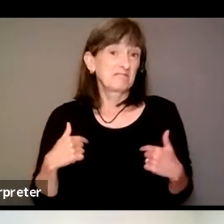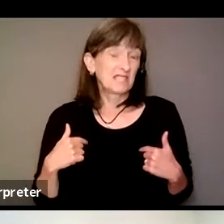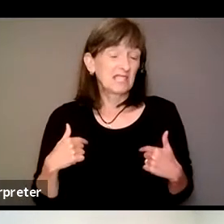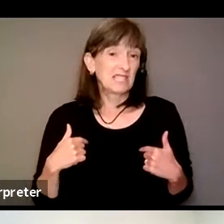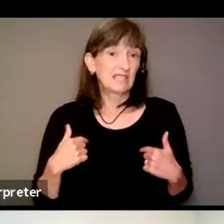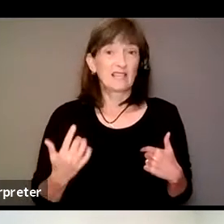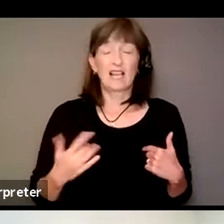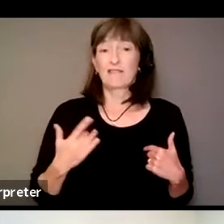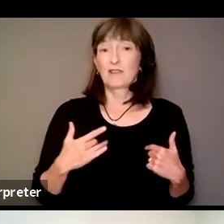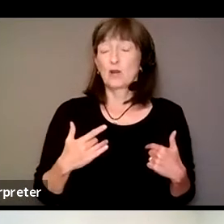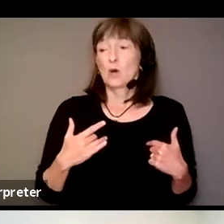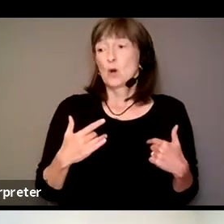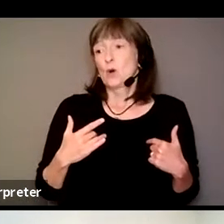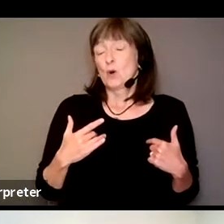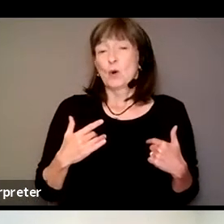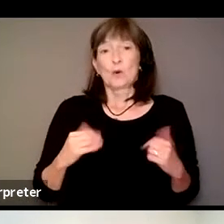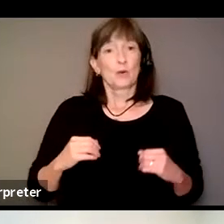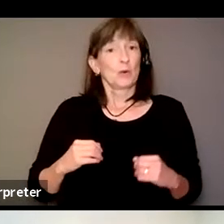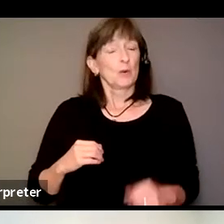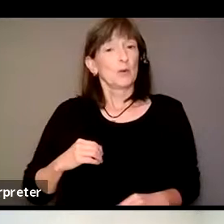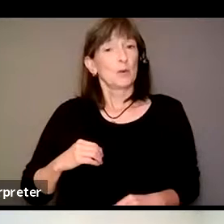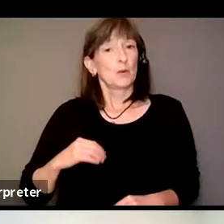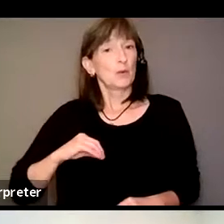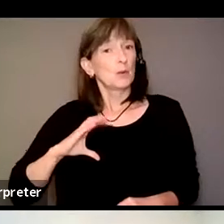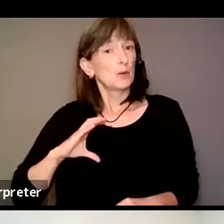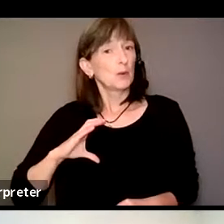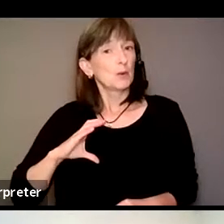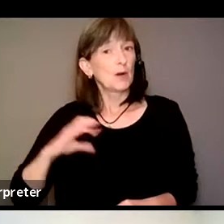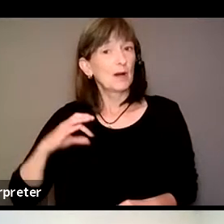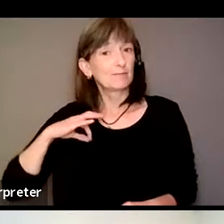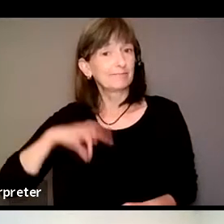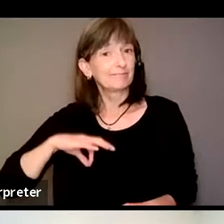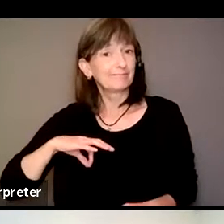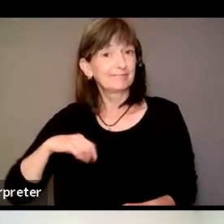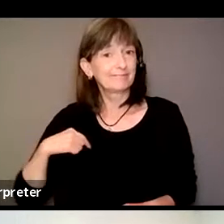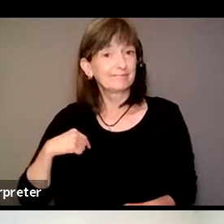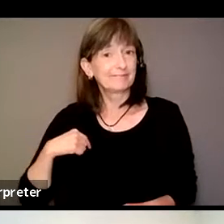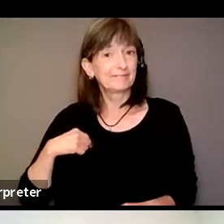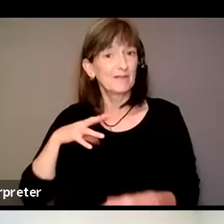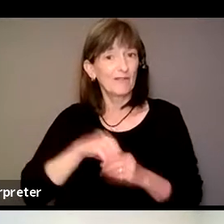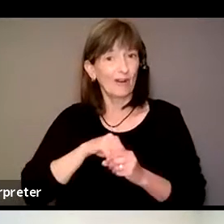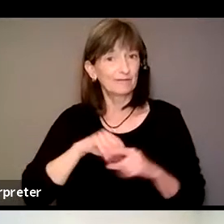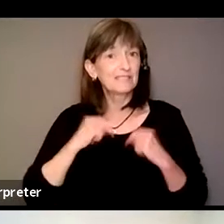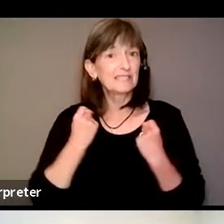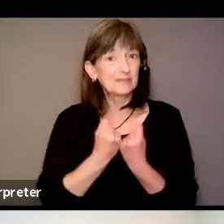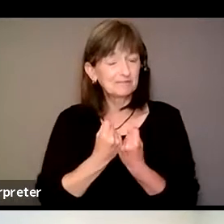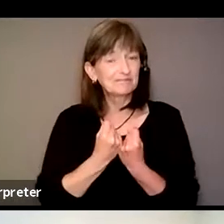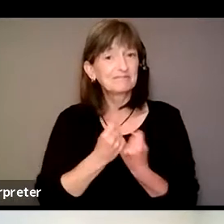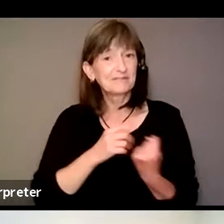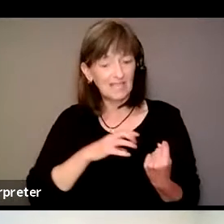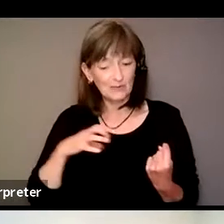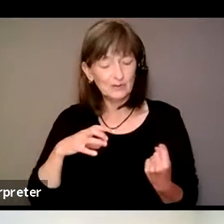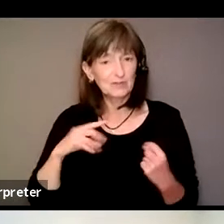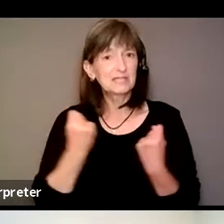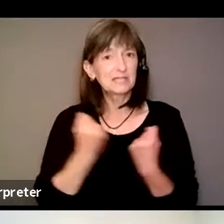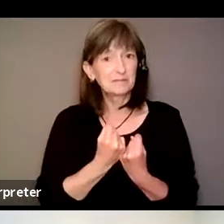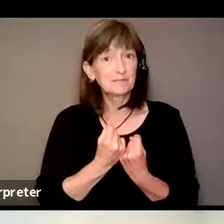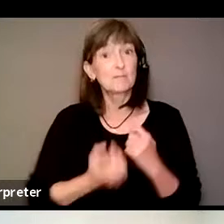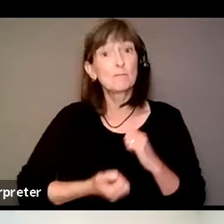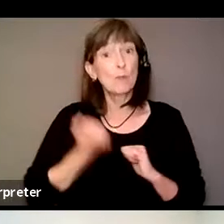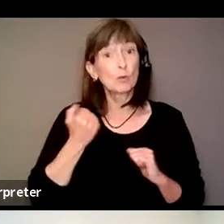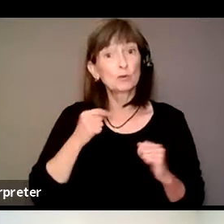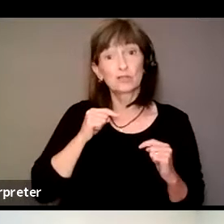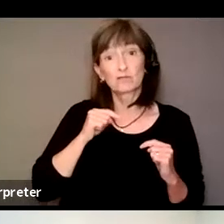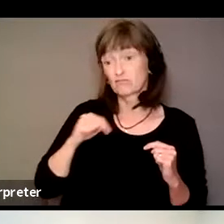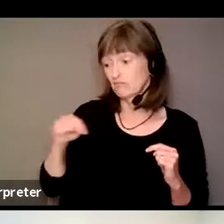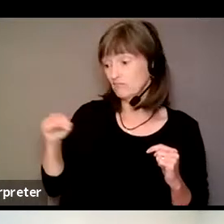rewarding when you get elected on council and you're a part of a team. And most of us on council in